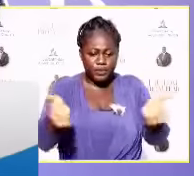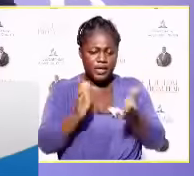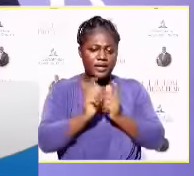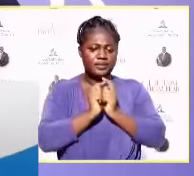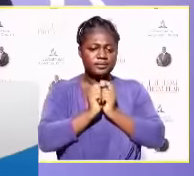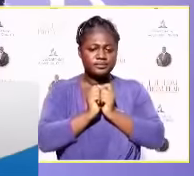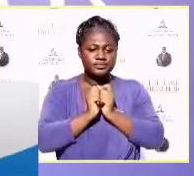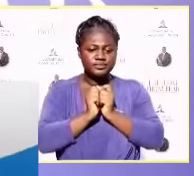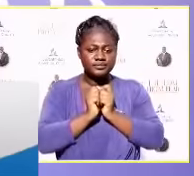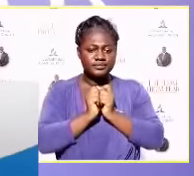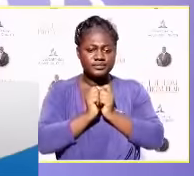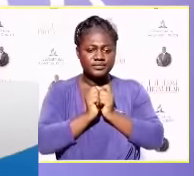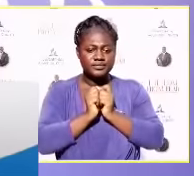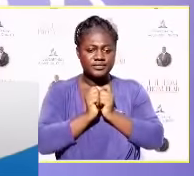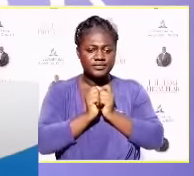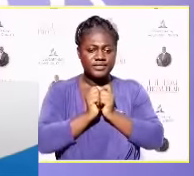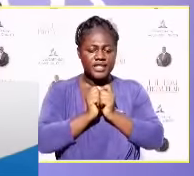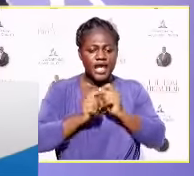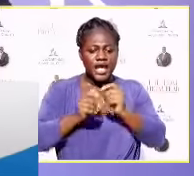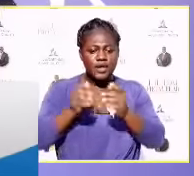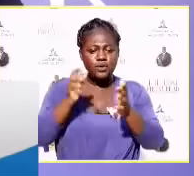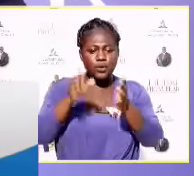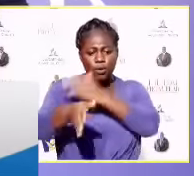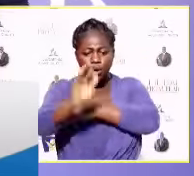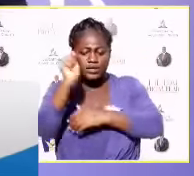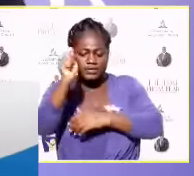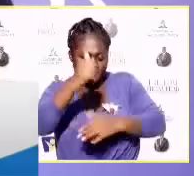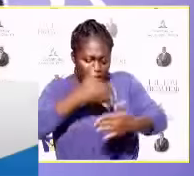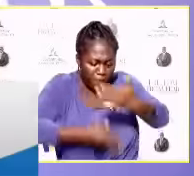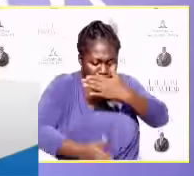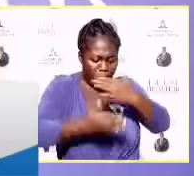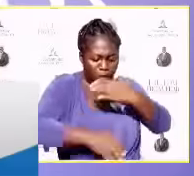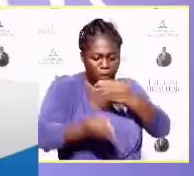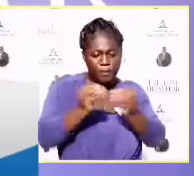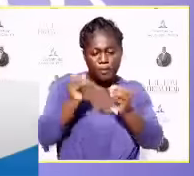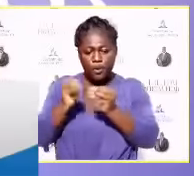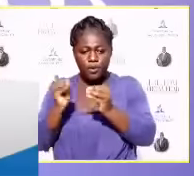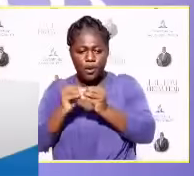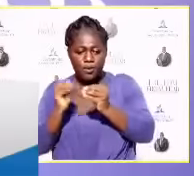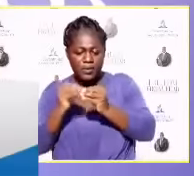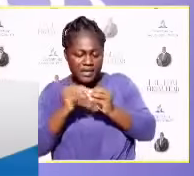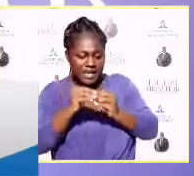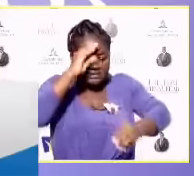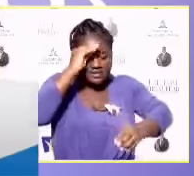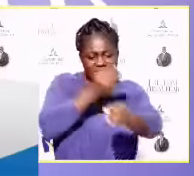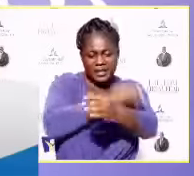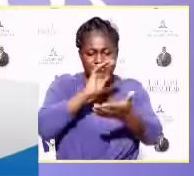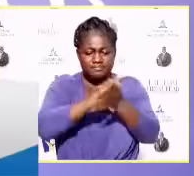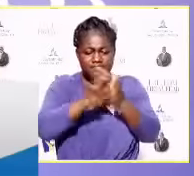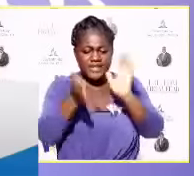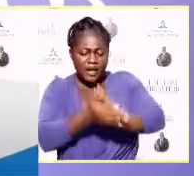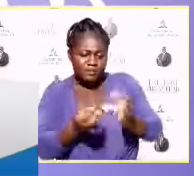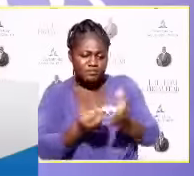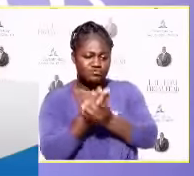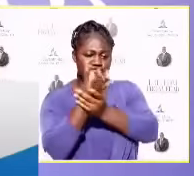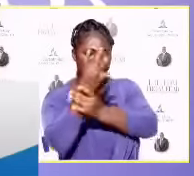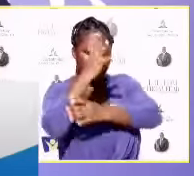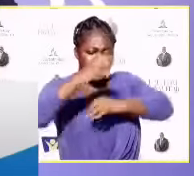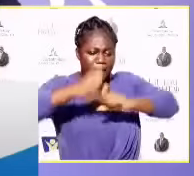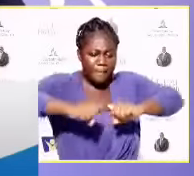and they bare children to them, the same became mighty men, which were of old, men of renown.